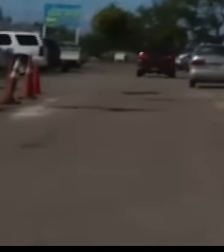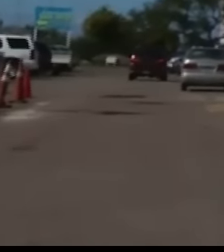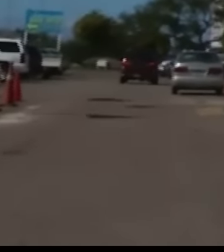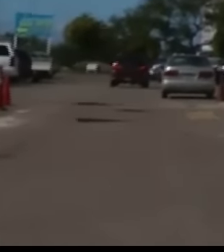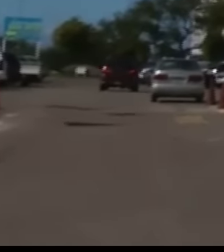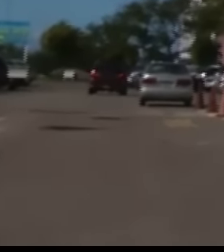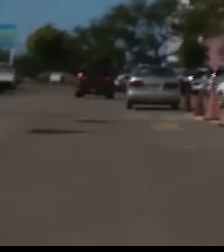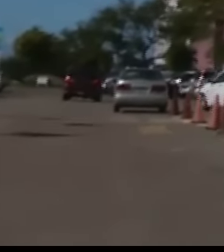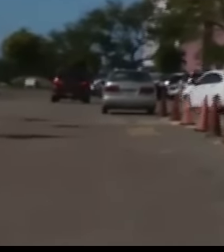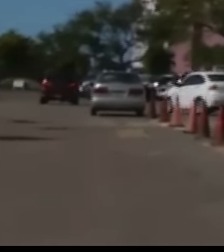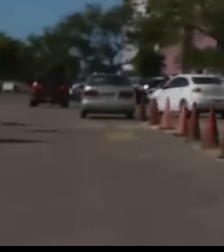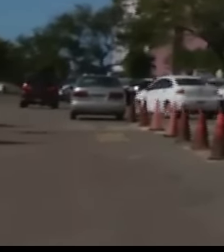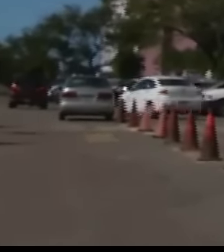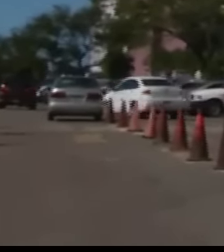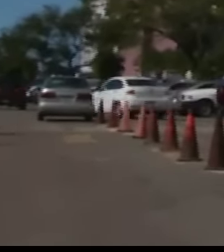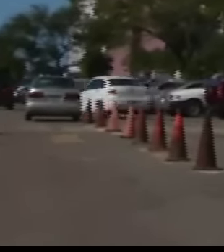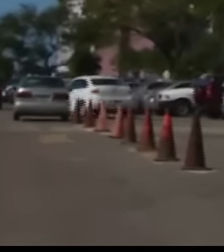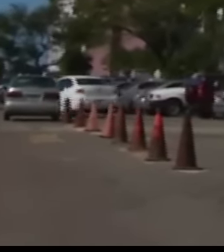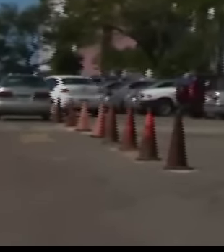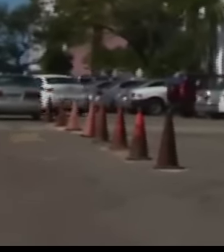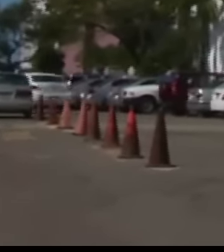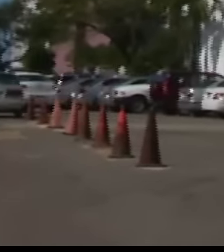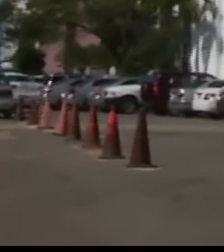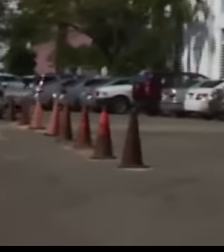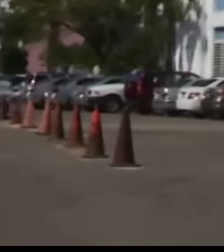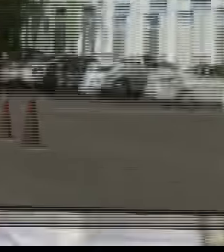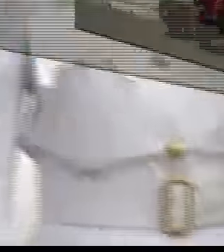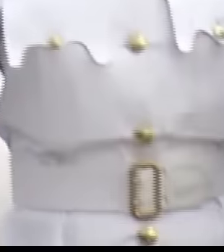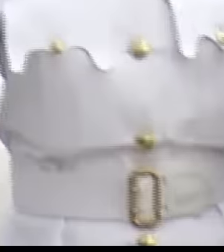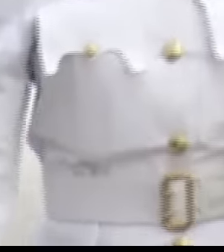Coming up, could BTC soon have a new owner?